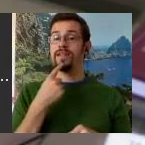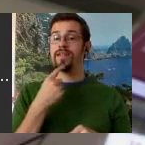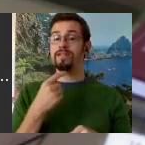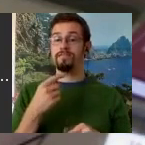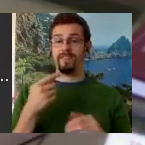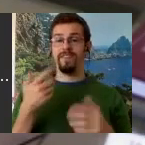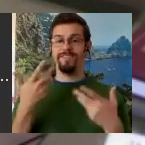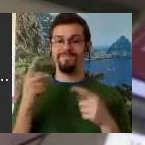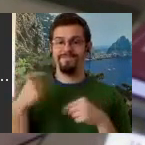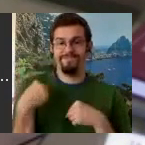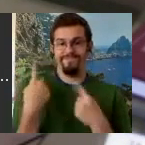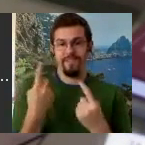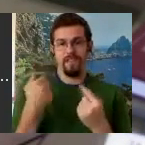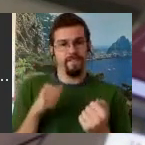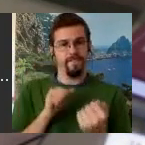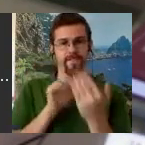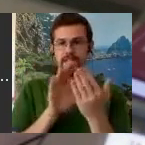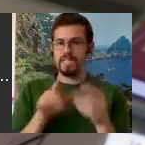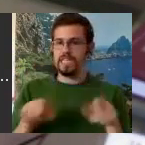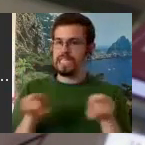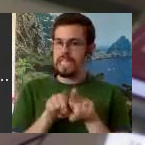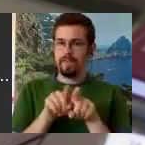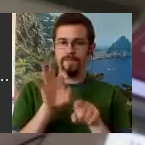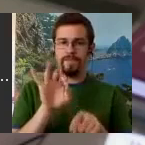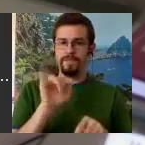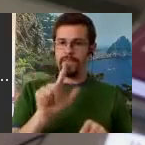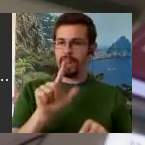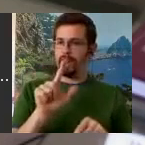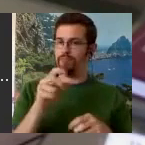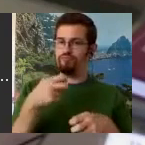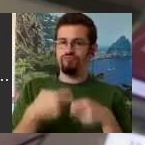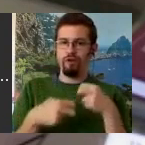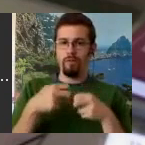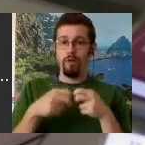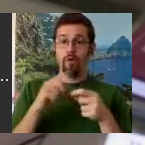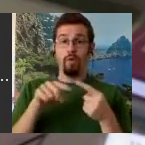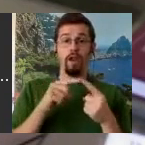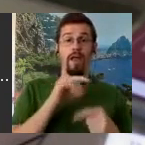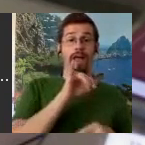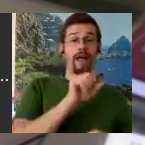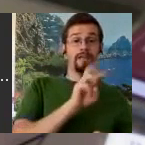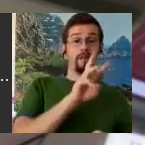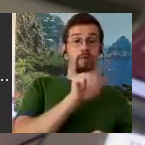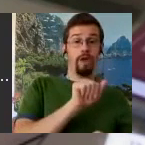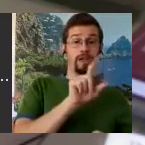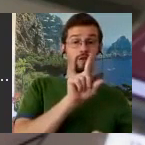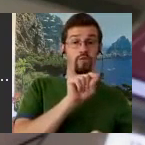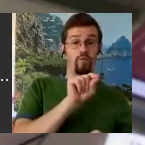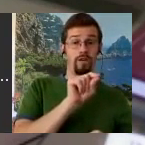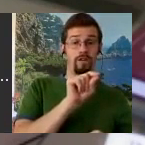faced the same filling problem when converting the ISWA